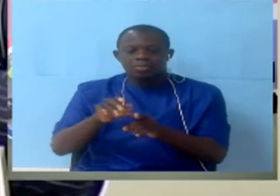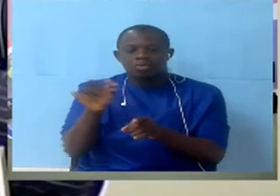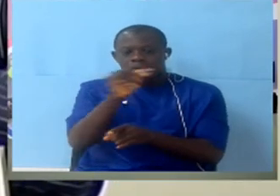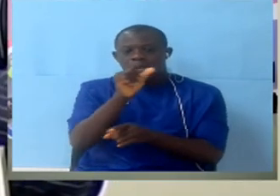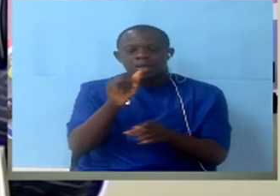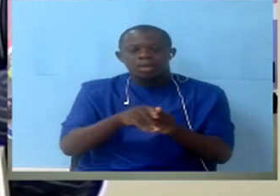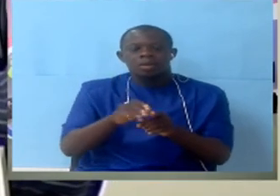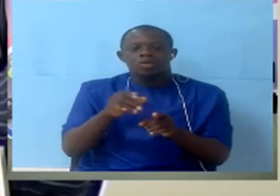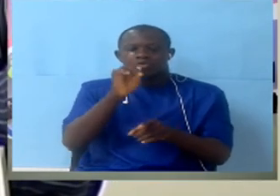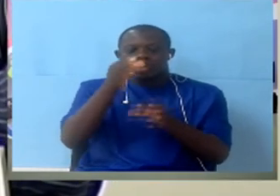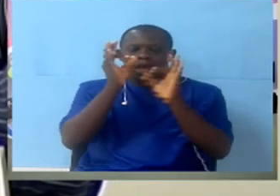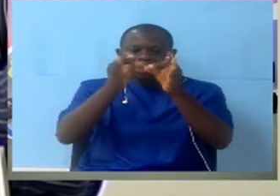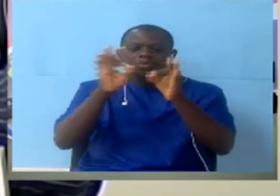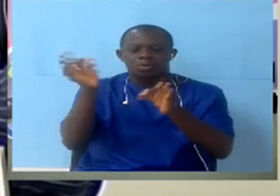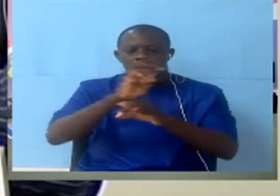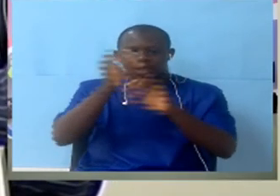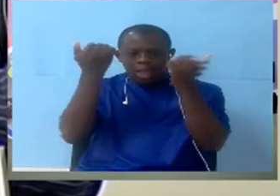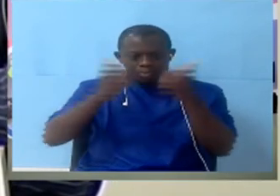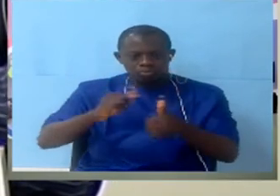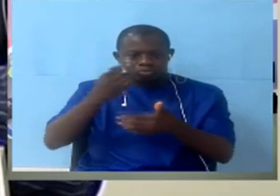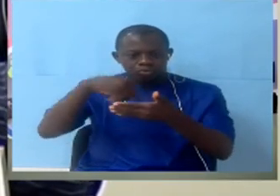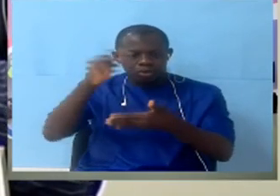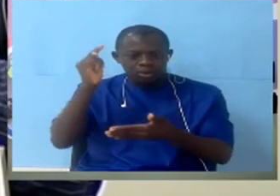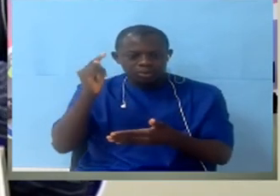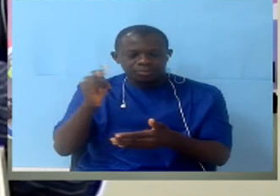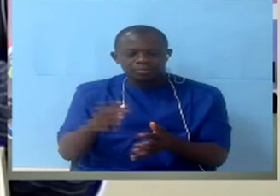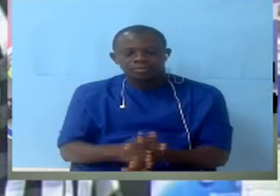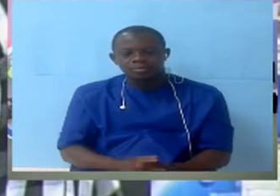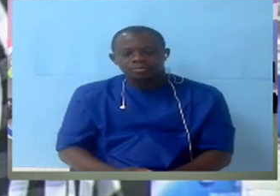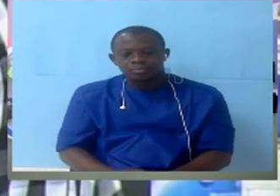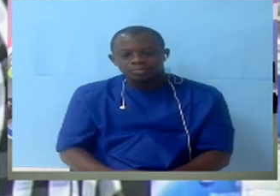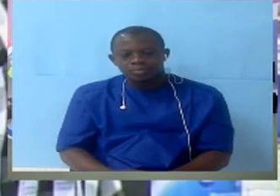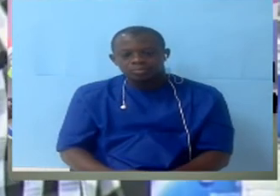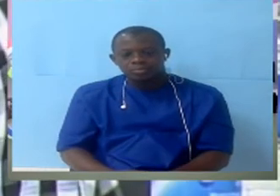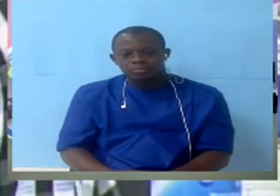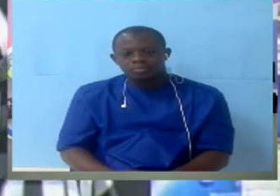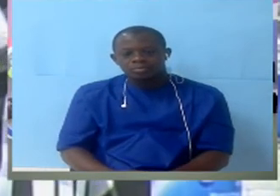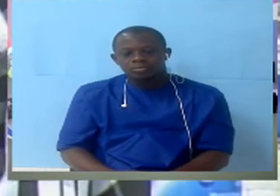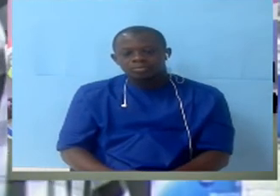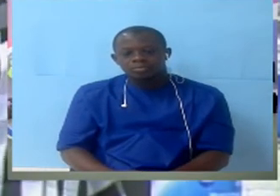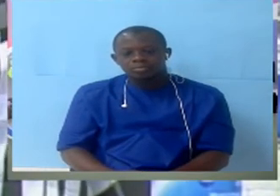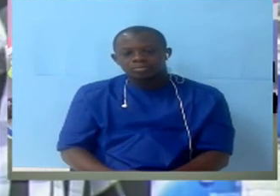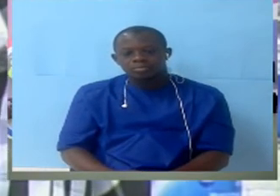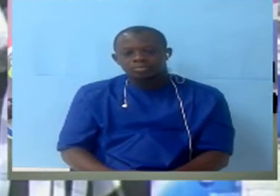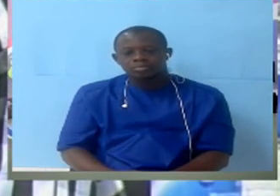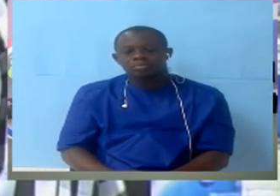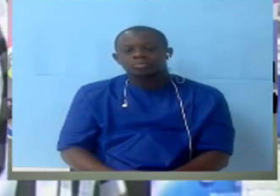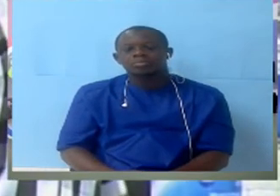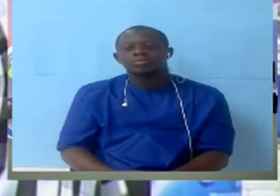to them what happened. Ya be sa de mengeta kodi. Ha ko nga fo nyam njang. As